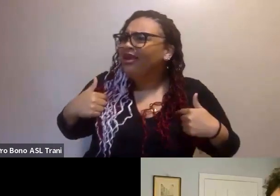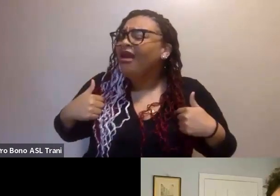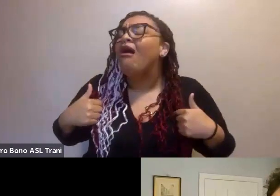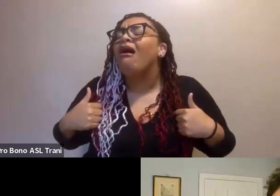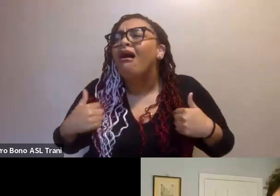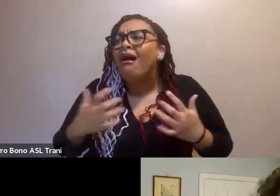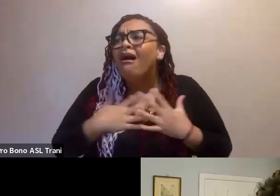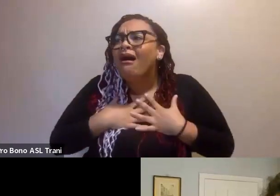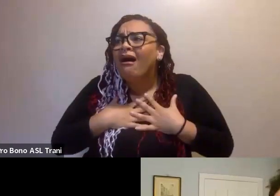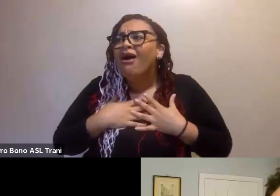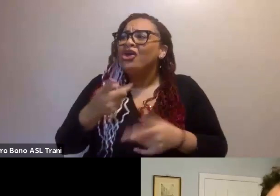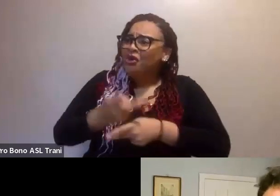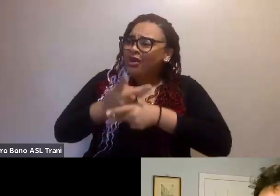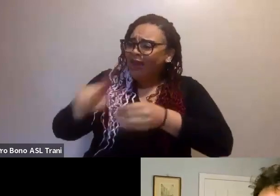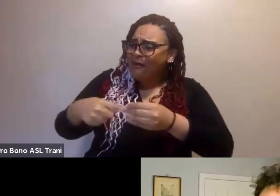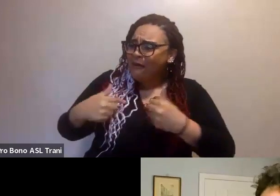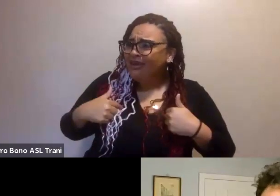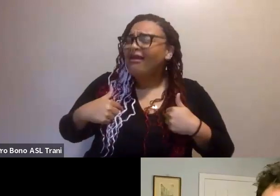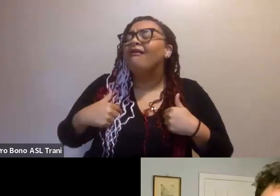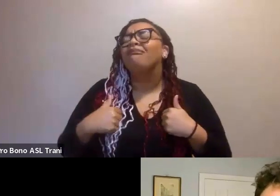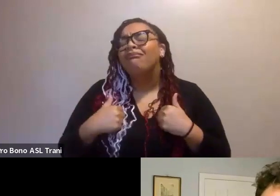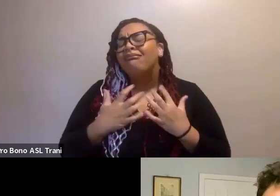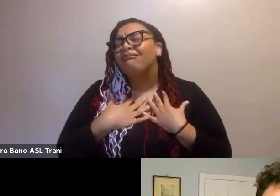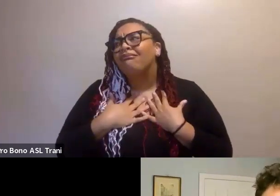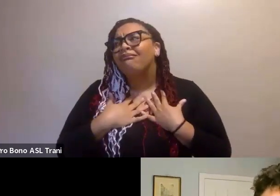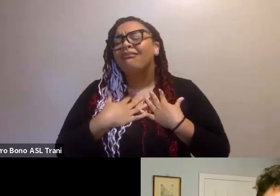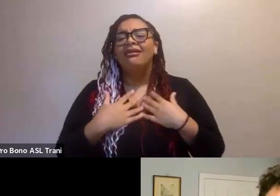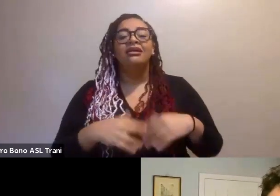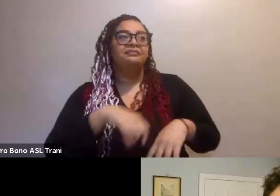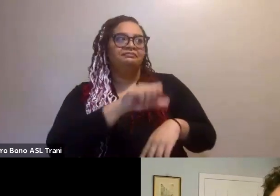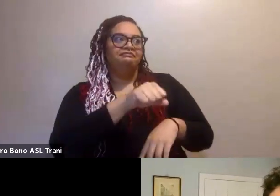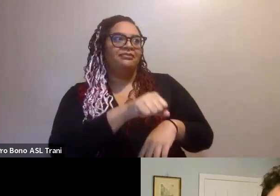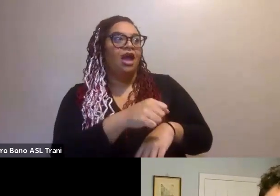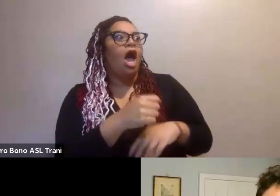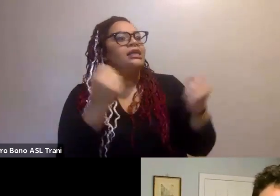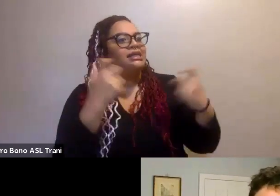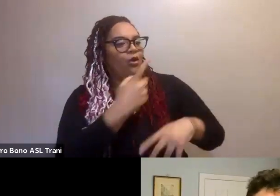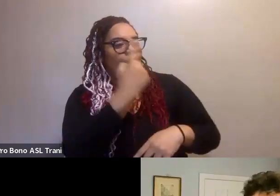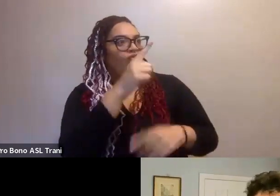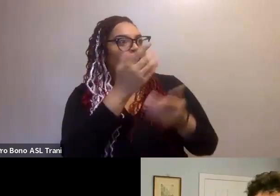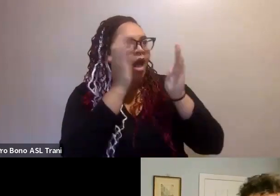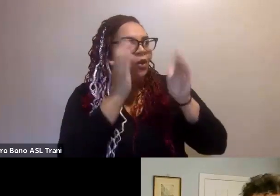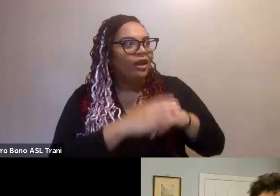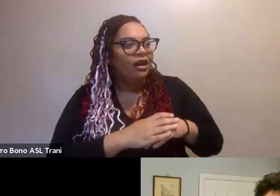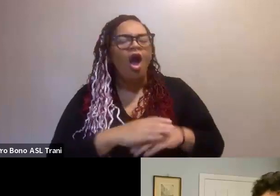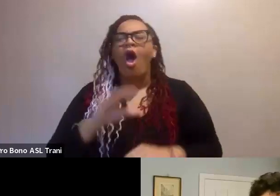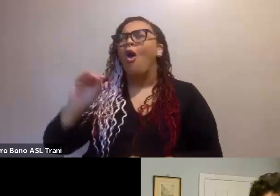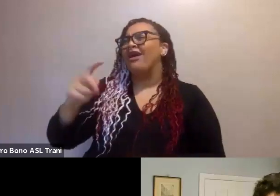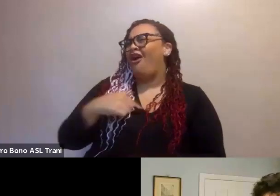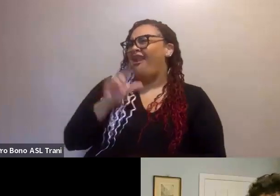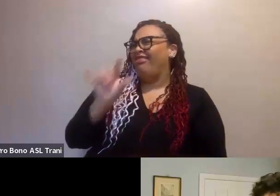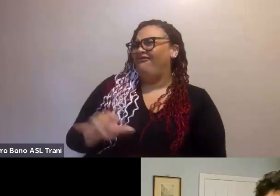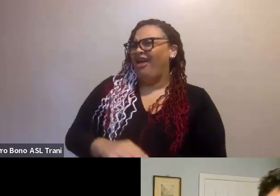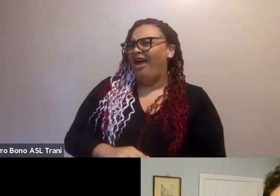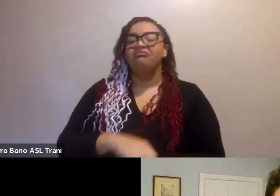really do care about me. Spooky one at Halloween. Oh my gosh, I love that. Orange and